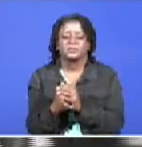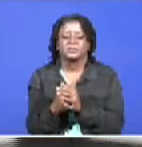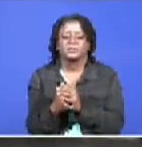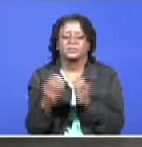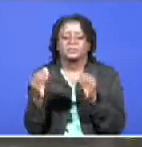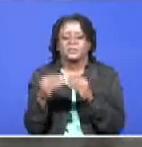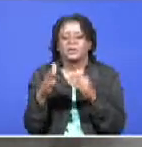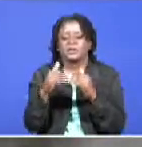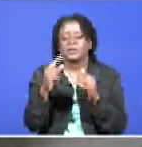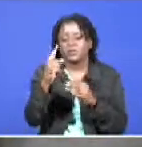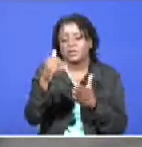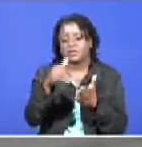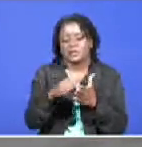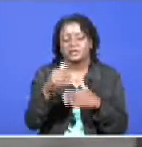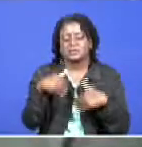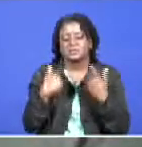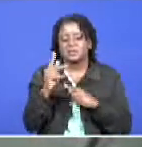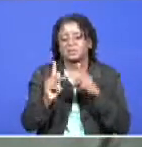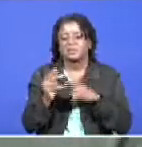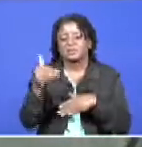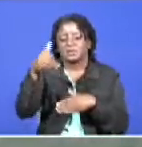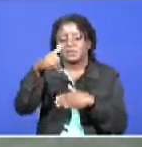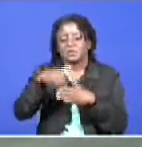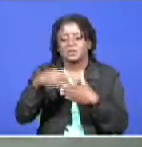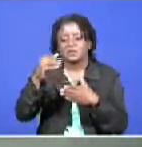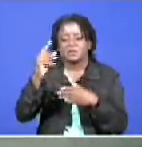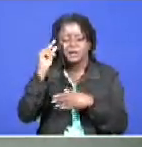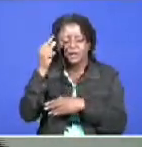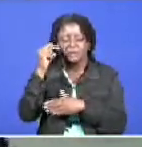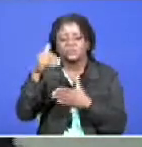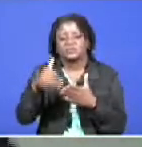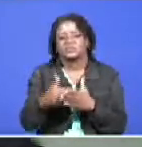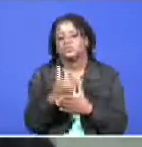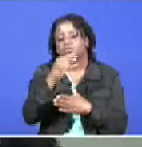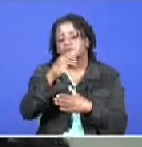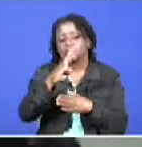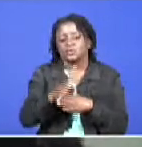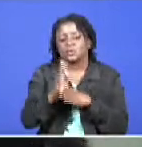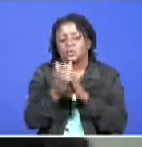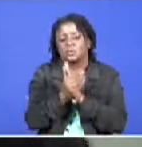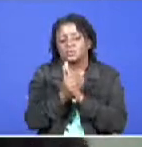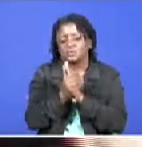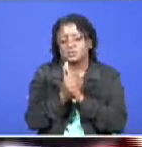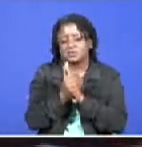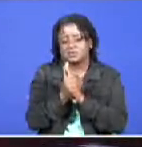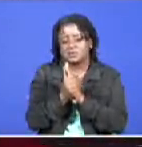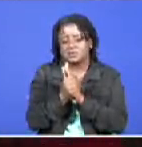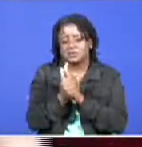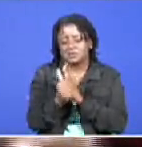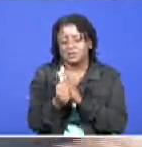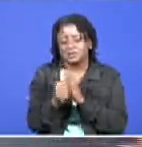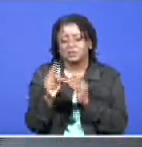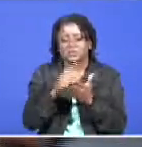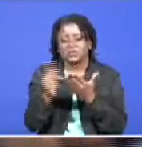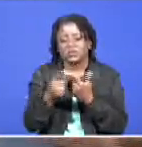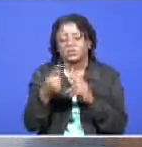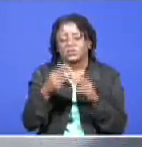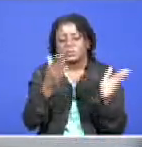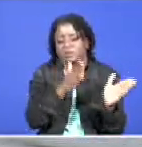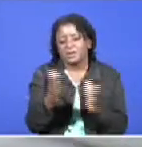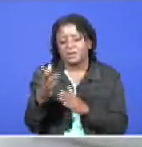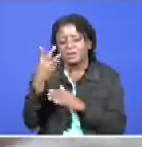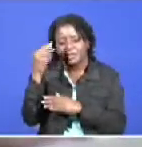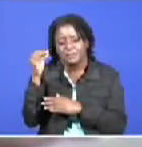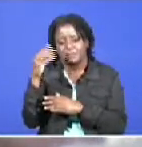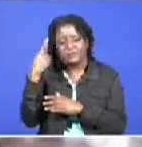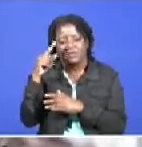More than 1,000 young people have been enrolled in the government's new job skills program to prepare them for the job market. Public Service Minister